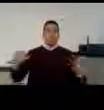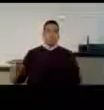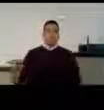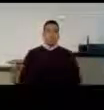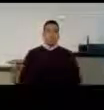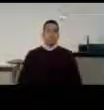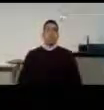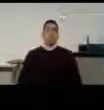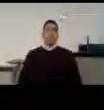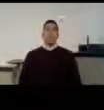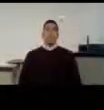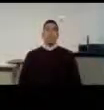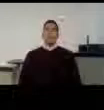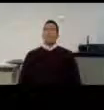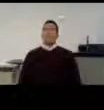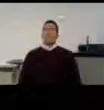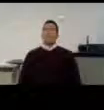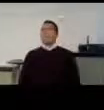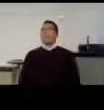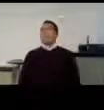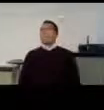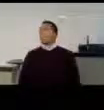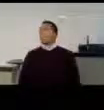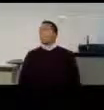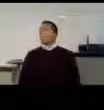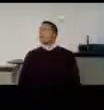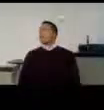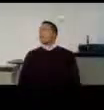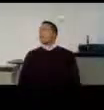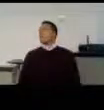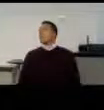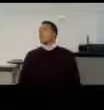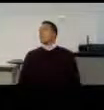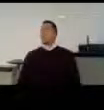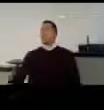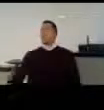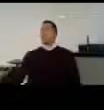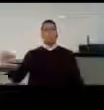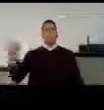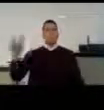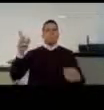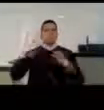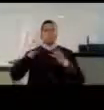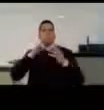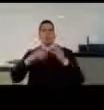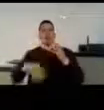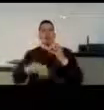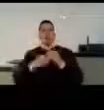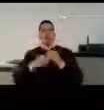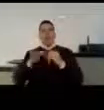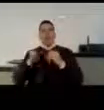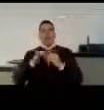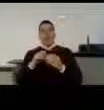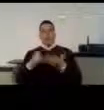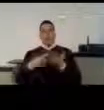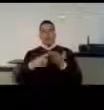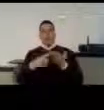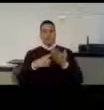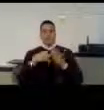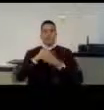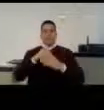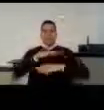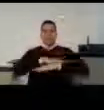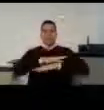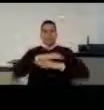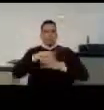So that's thank you. Can we add that to one of the things that we talk about in our? Yeah, that's a great idea,